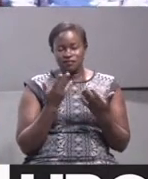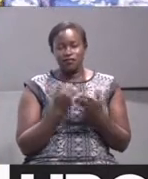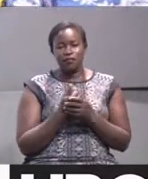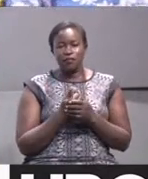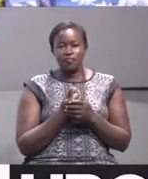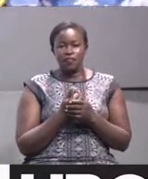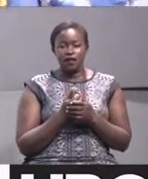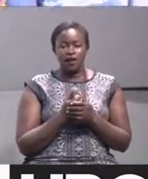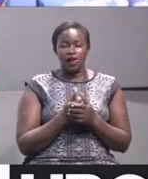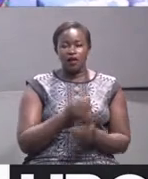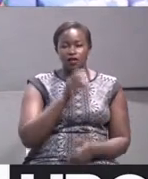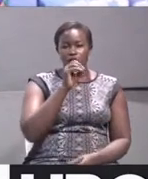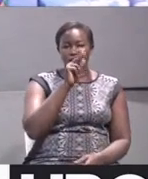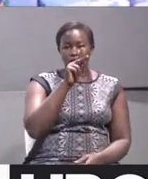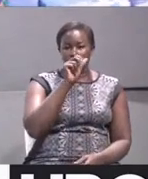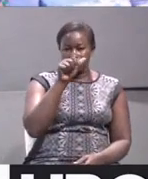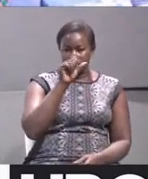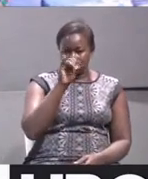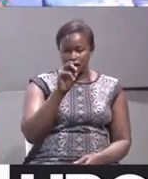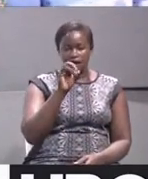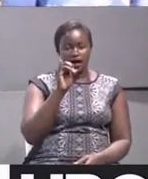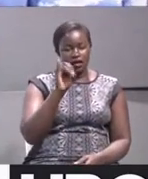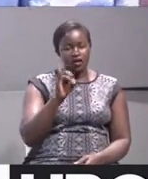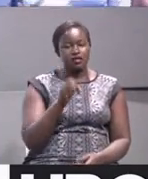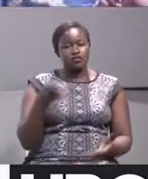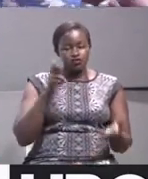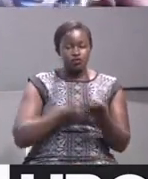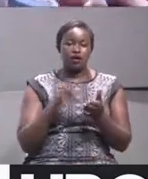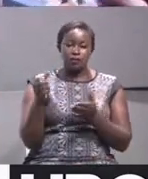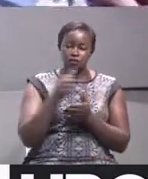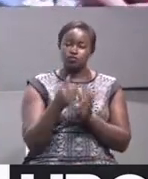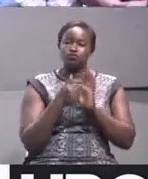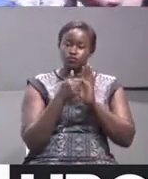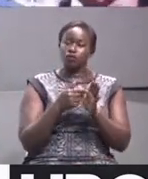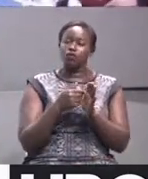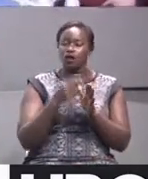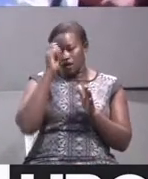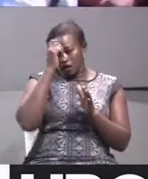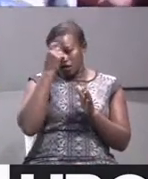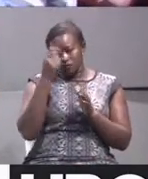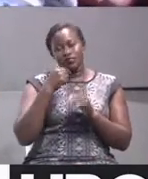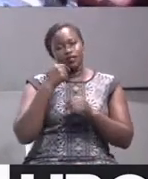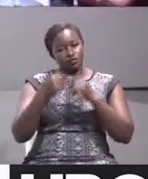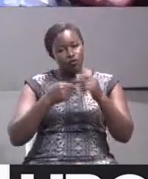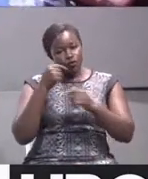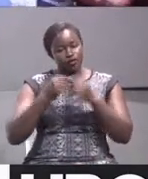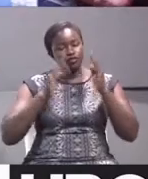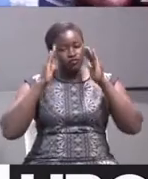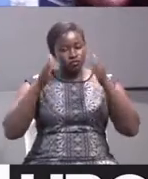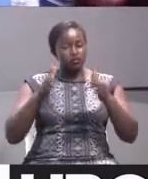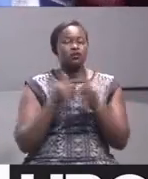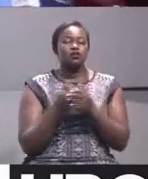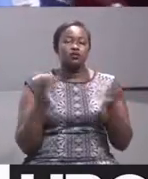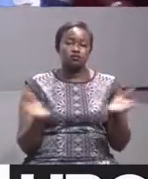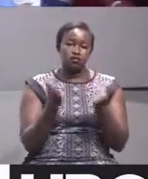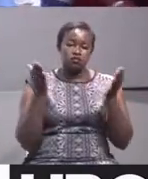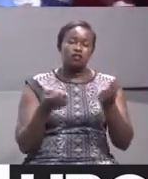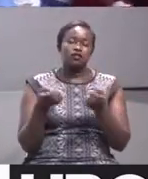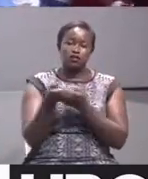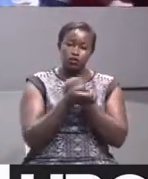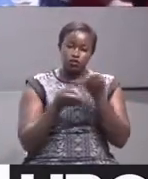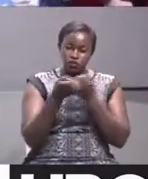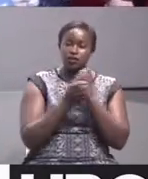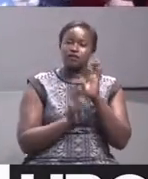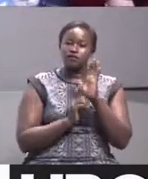Okasai Opoloti's reappointment signifies a continuation of the government's commitment to fostering economic